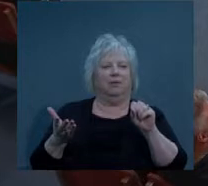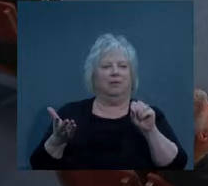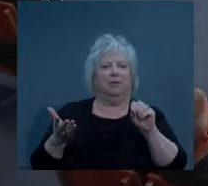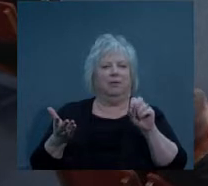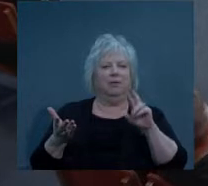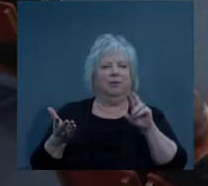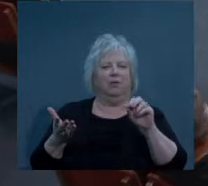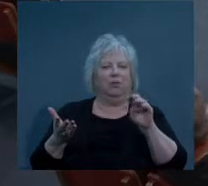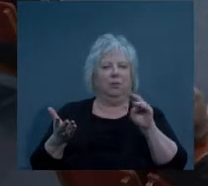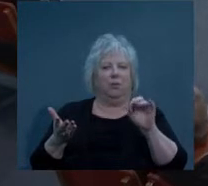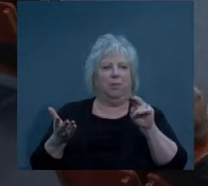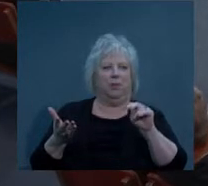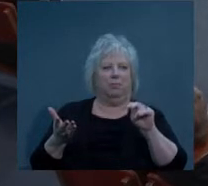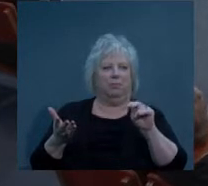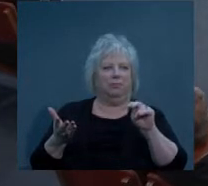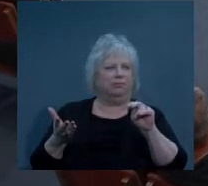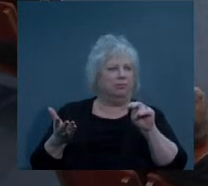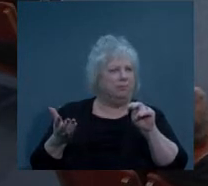Commissioner Rahman.